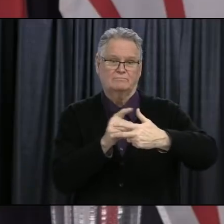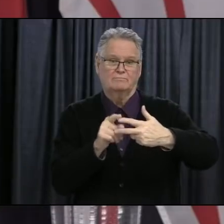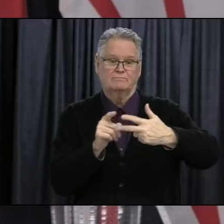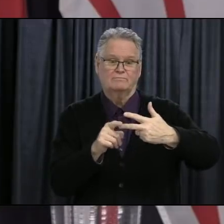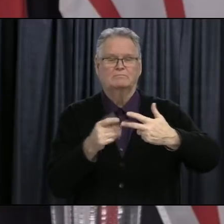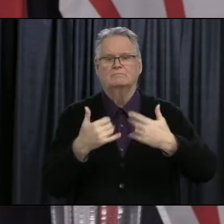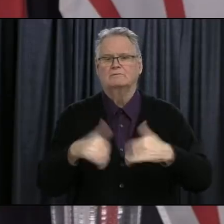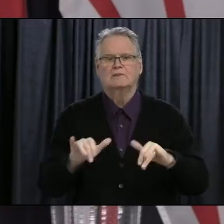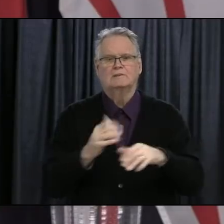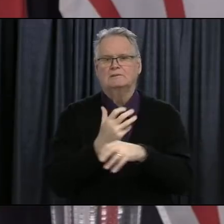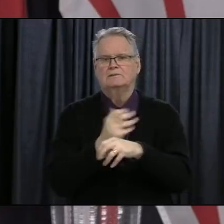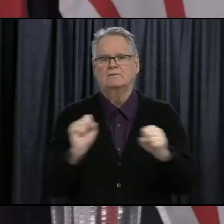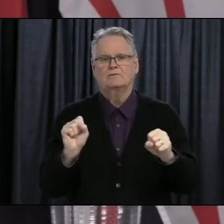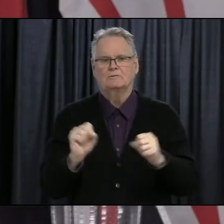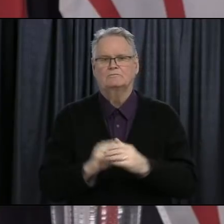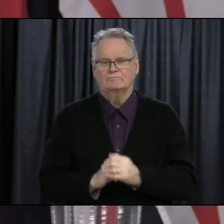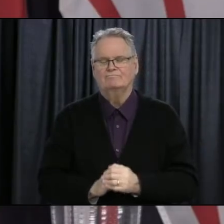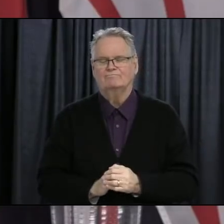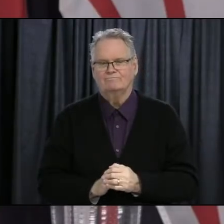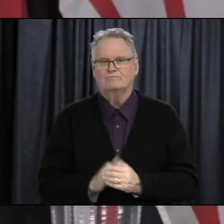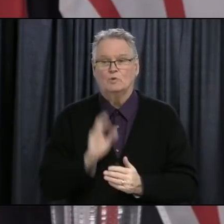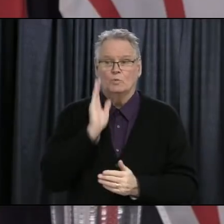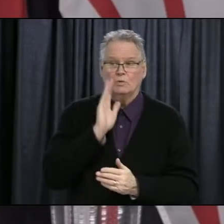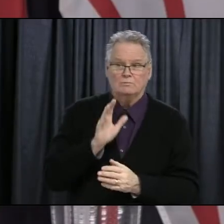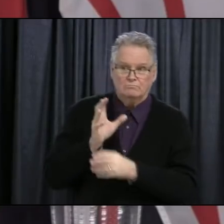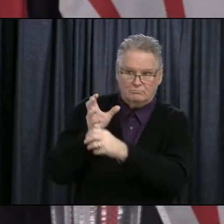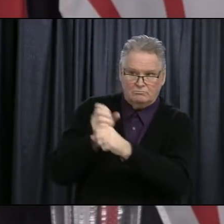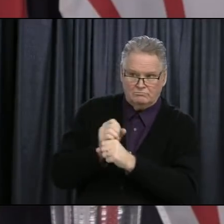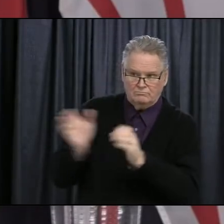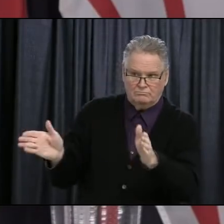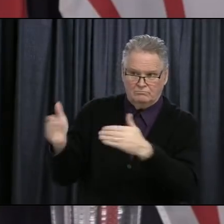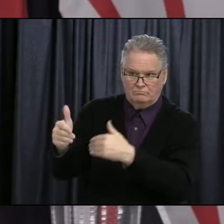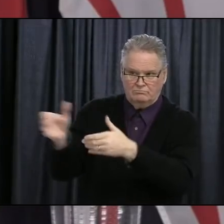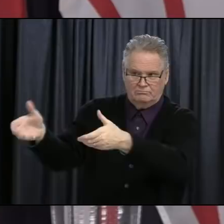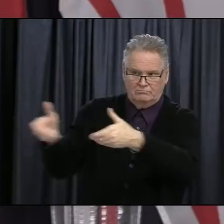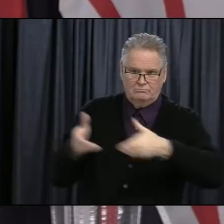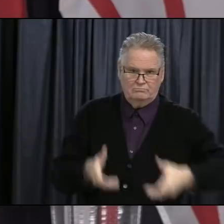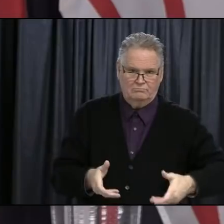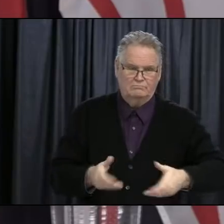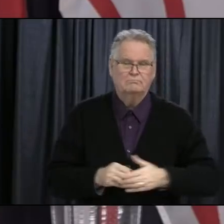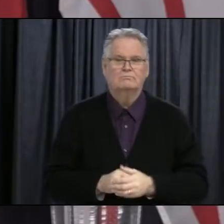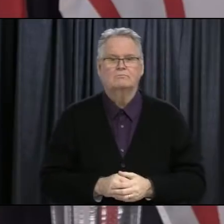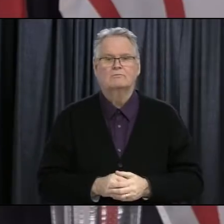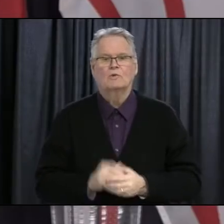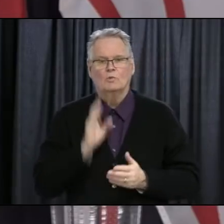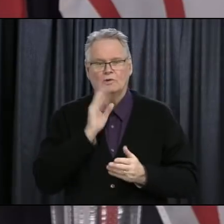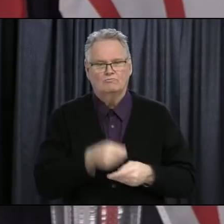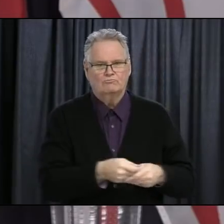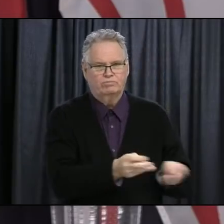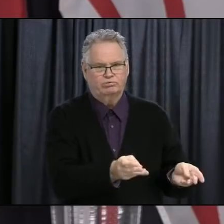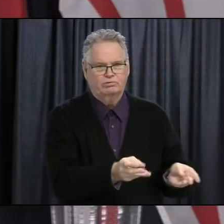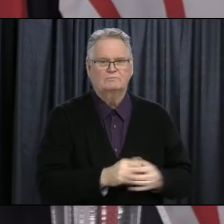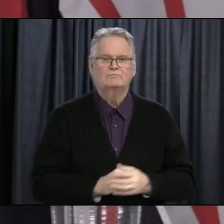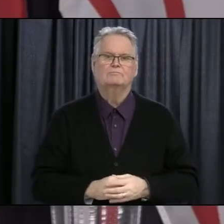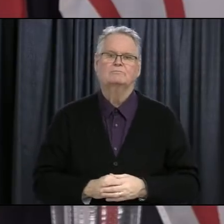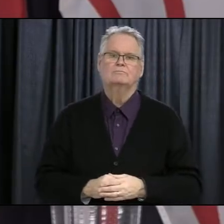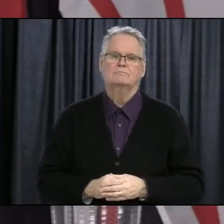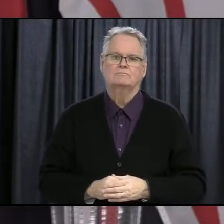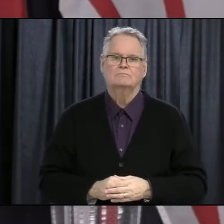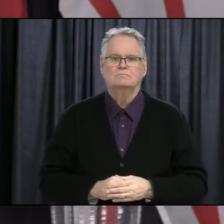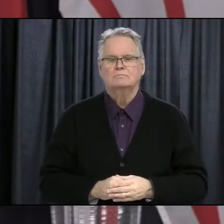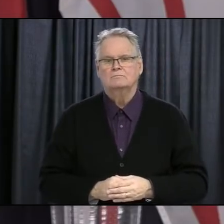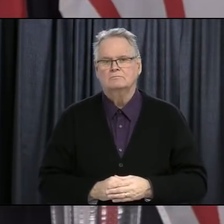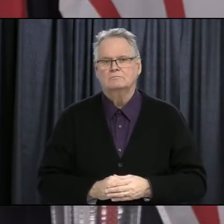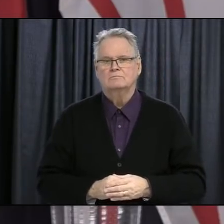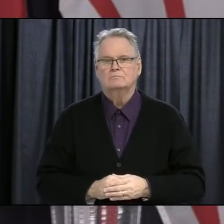Labrador. We all need to feel better about that. Our family, my own family, is very grateful that my wife, Dr. Allison Fury, got